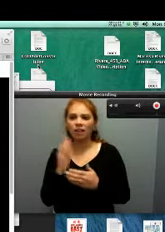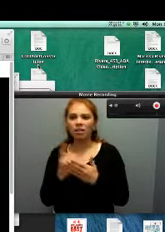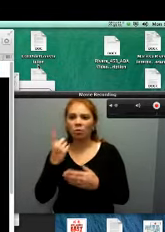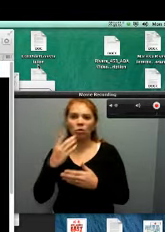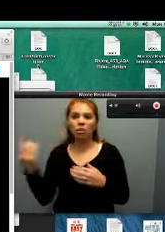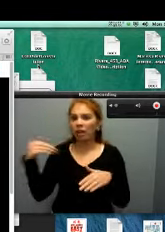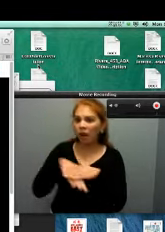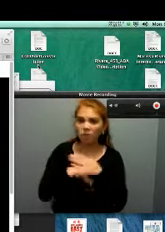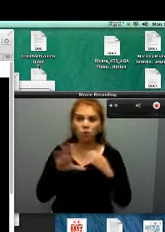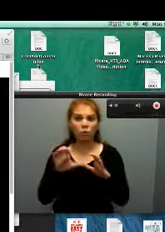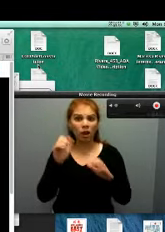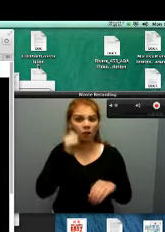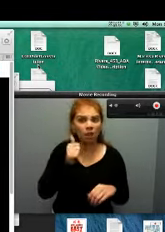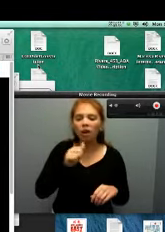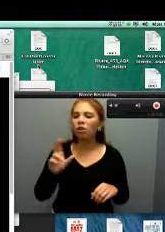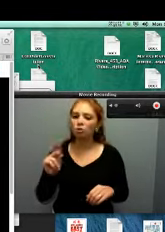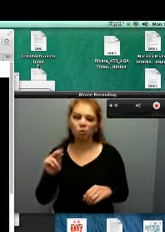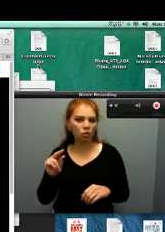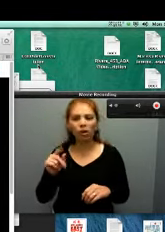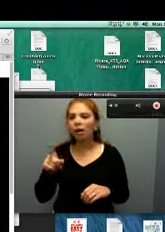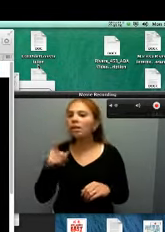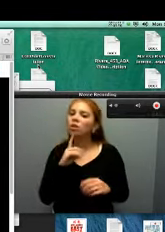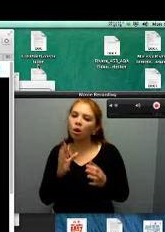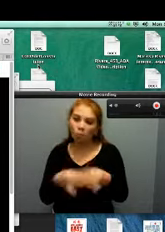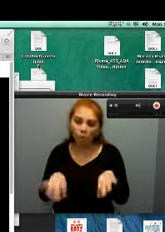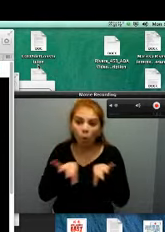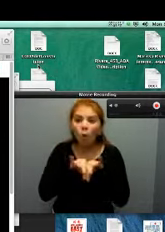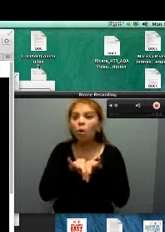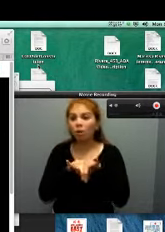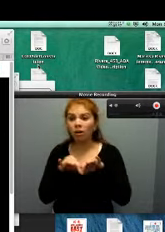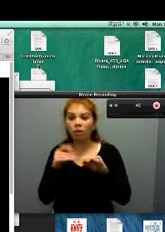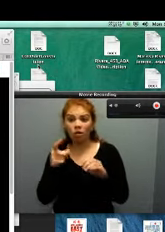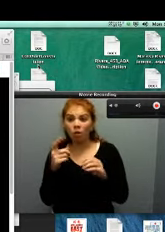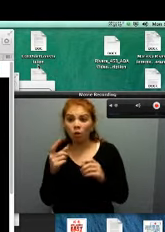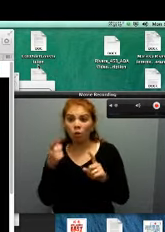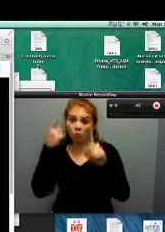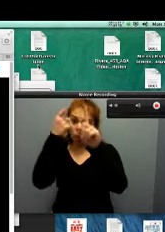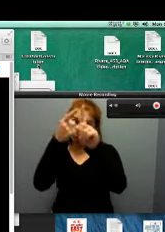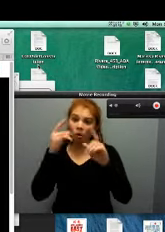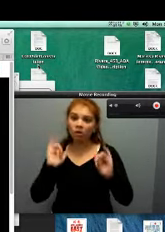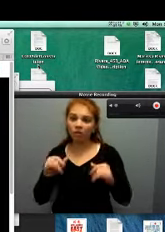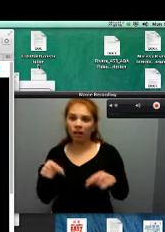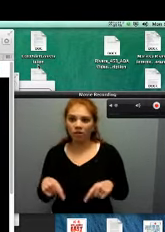day. These are important, critical goals that they've had for the year.